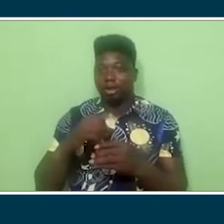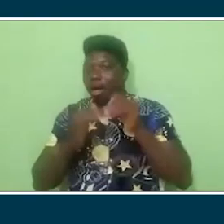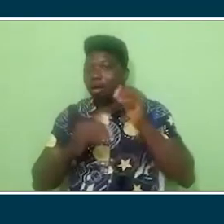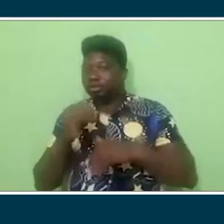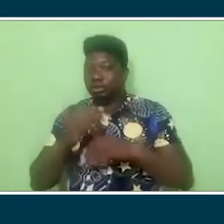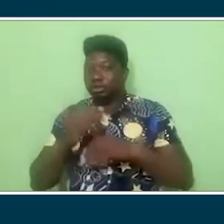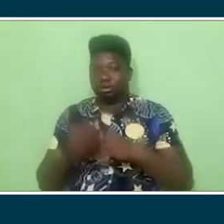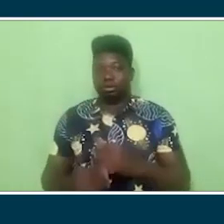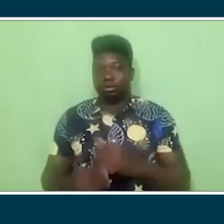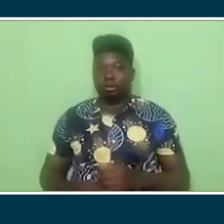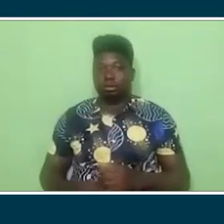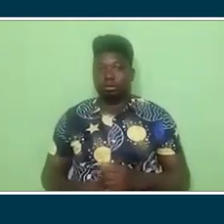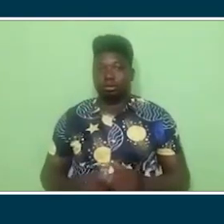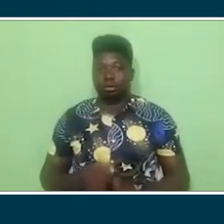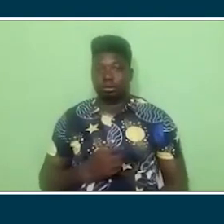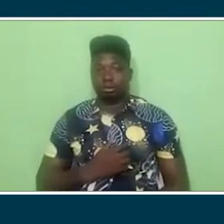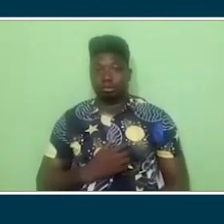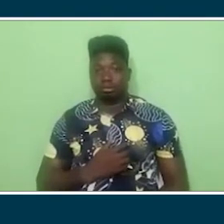And